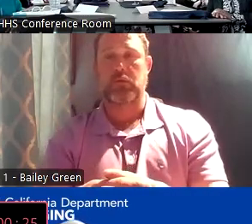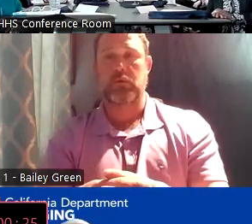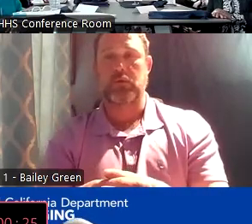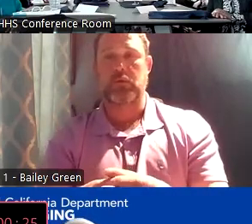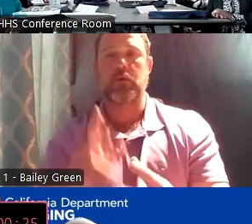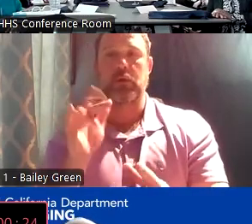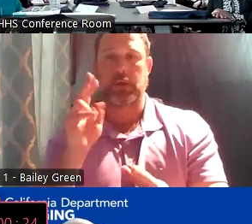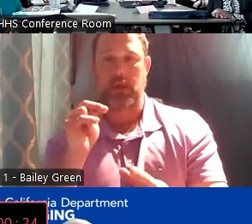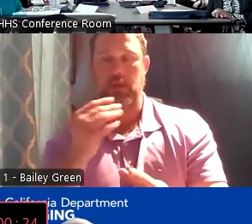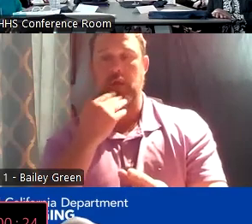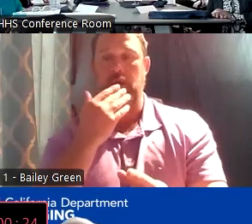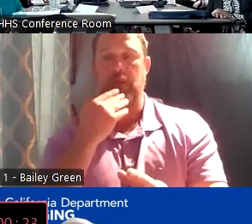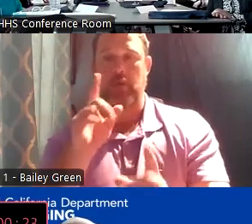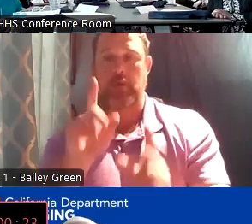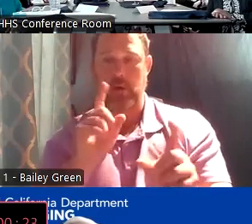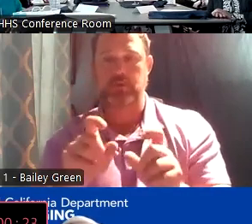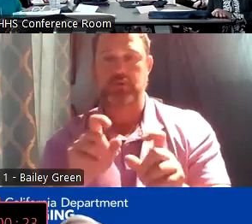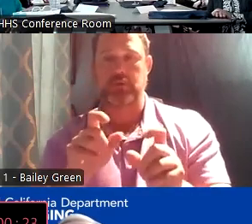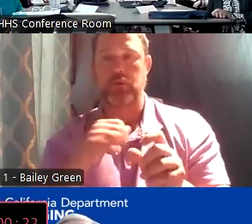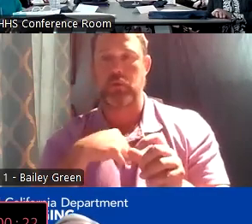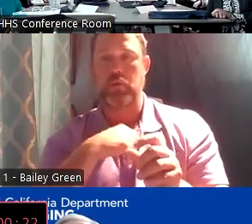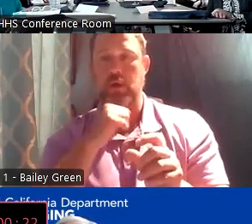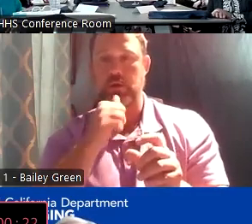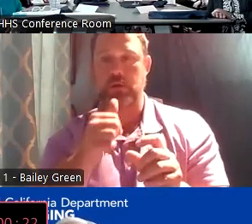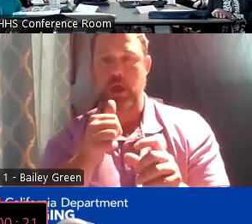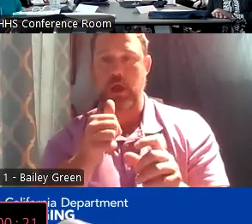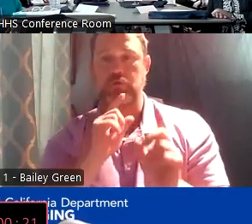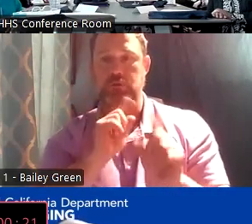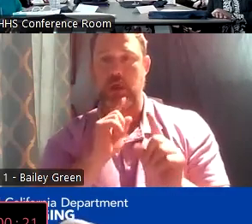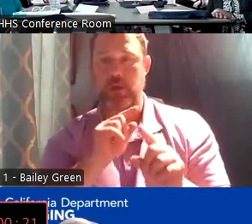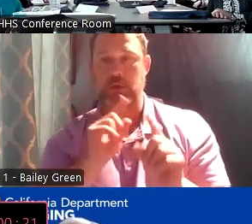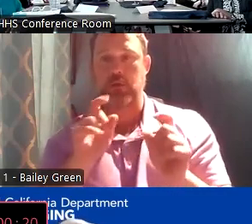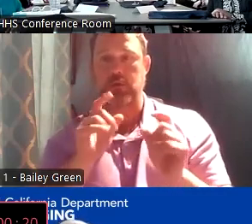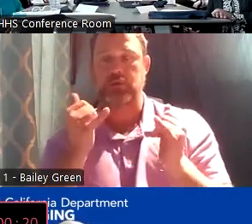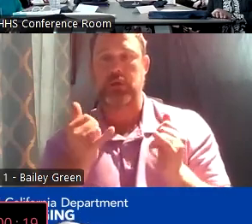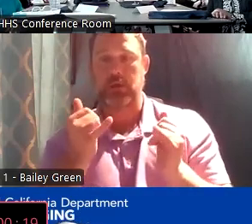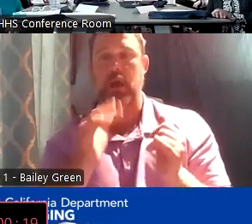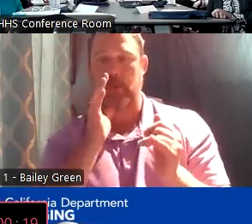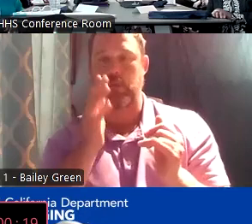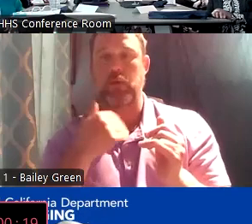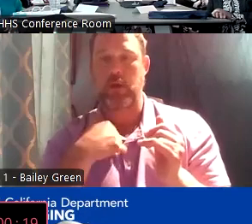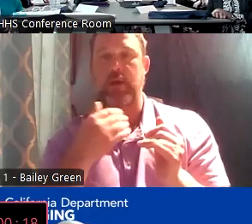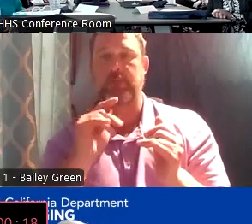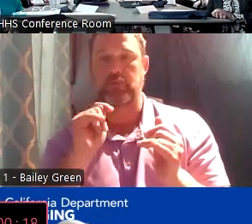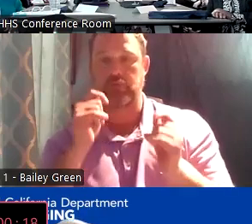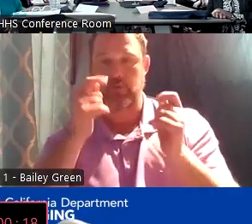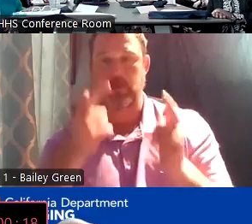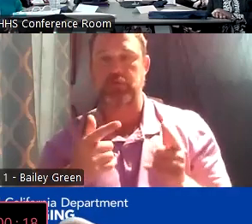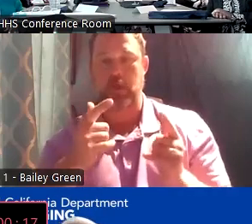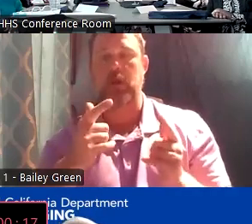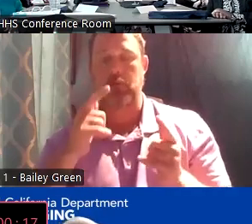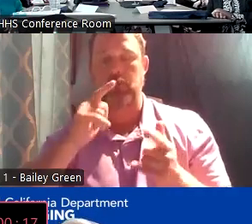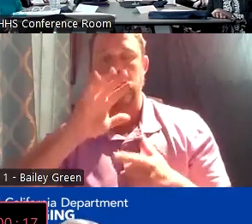Karen, thank you for your question. We are not taking and responding to questions at the time, but we have transcribed your question